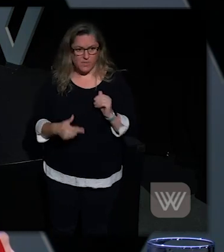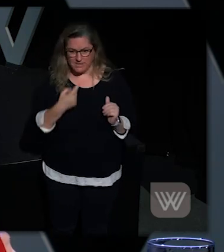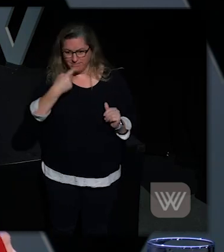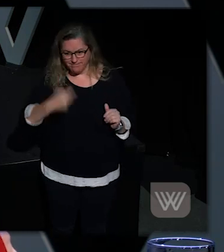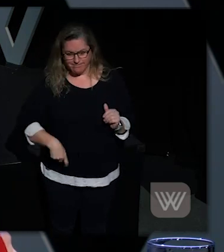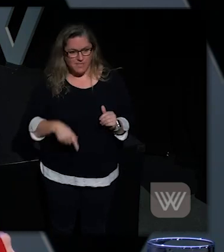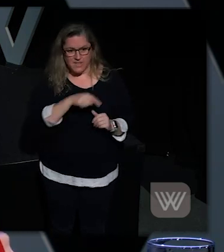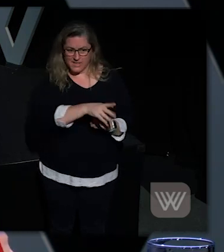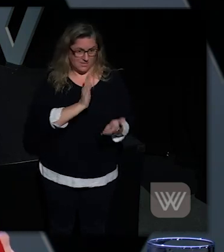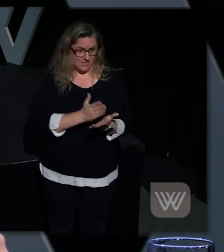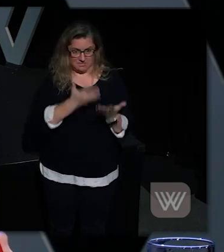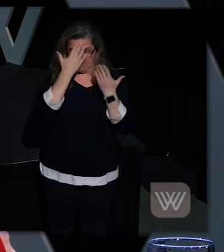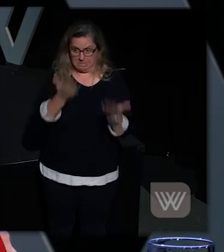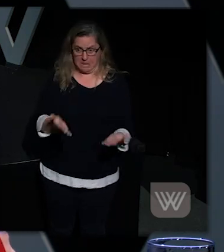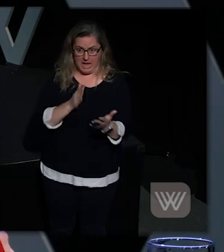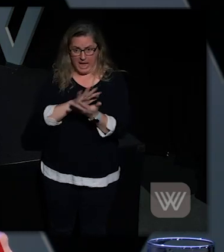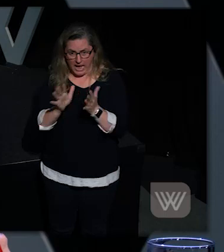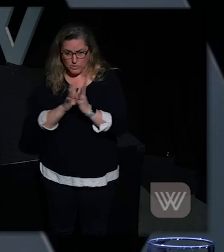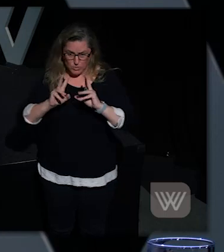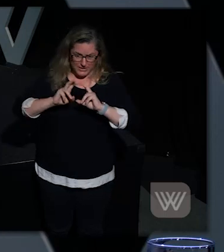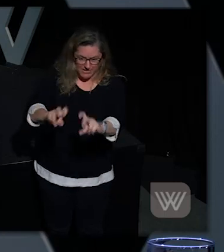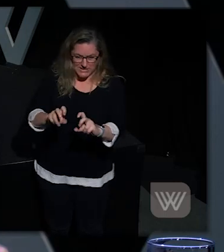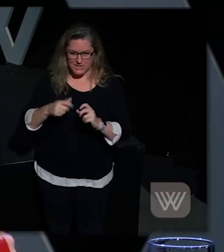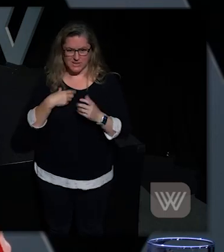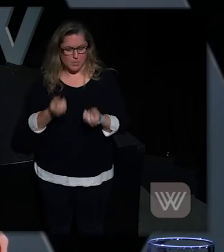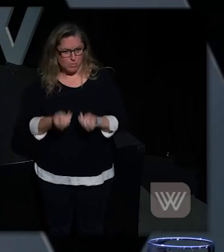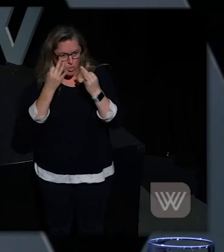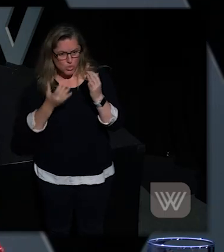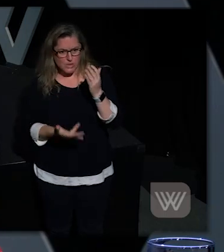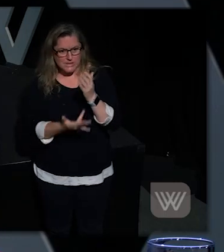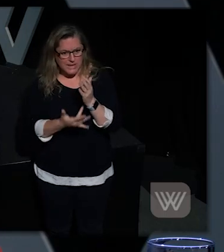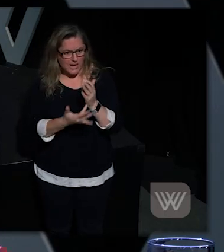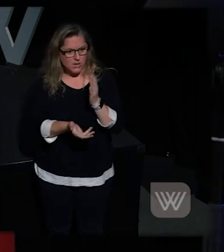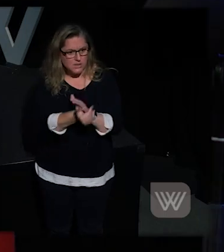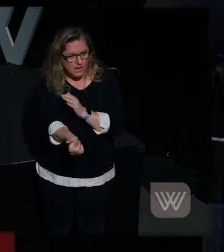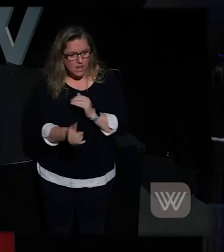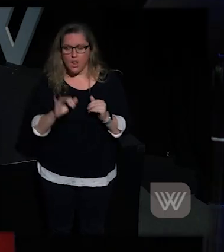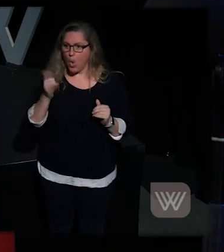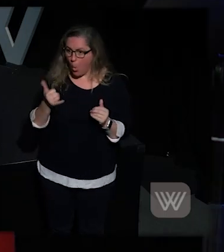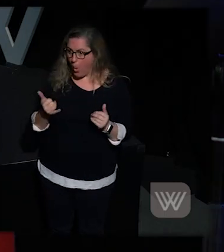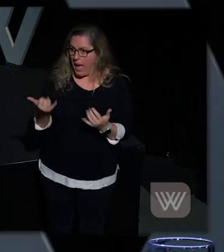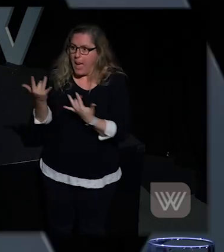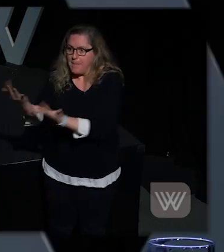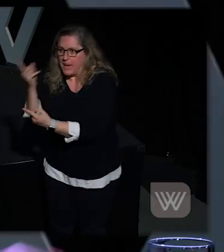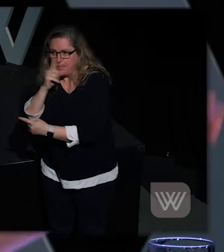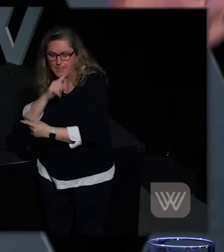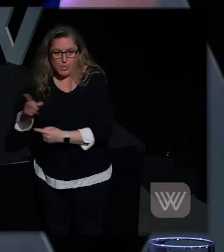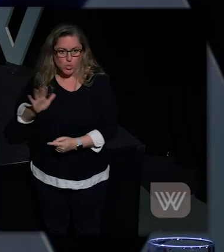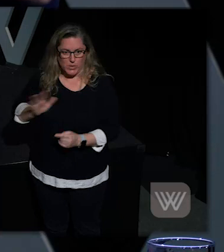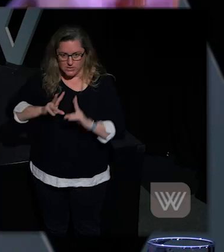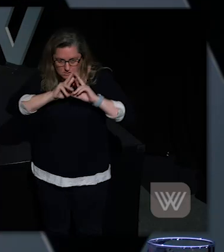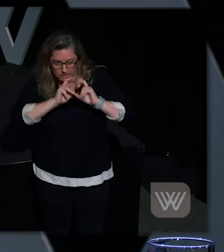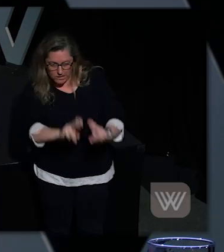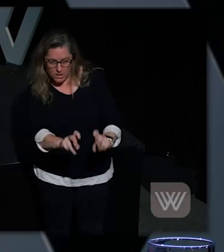and they have no idea how to investigate it. They don't have the technical skills or the resources. And, you know,